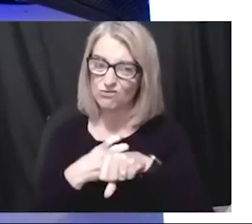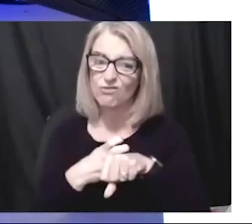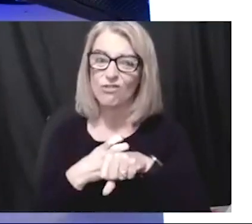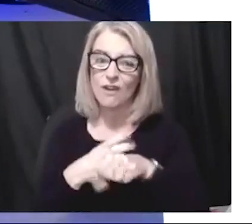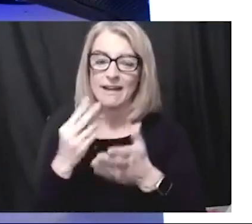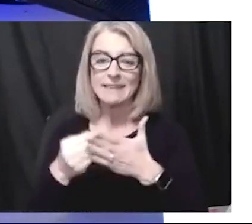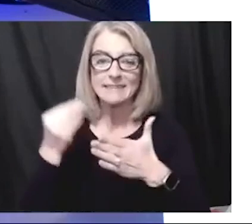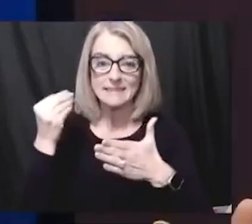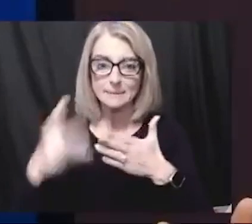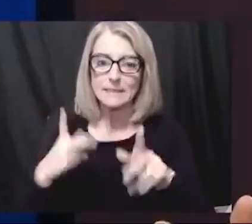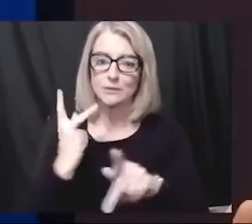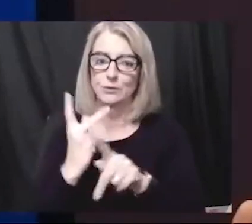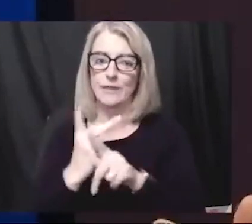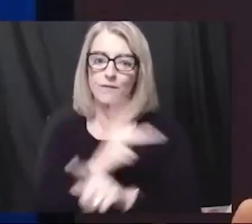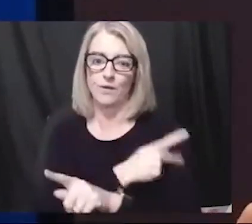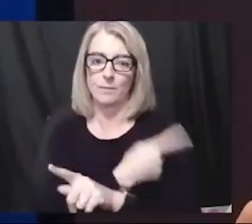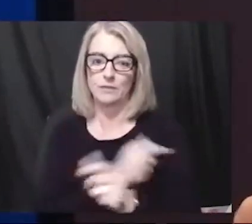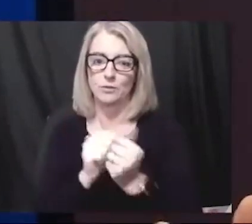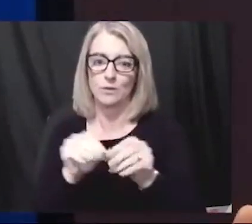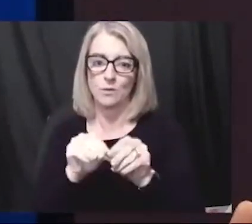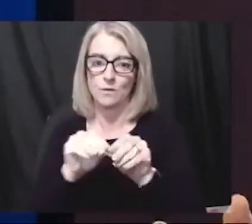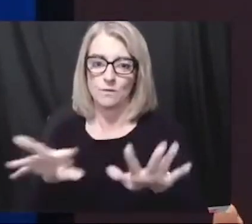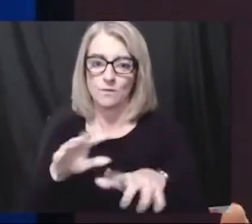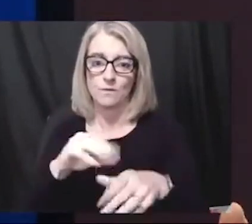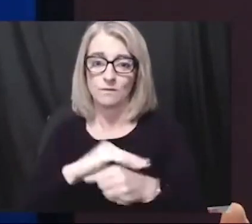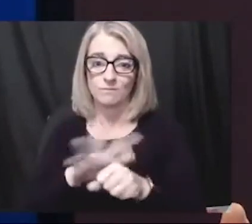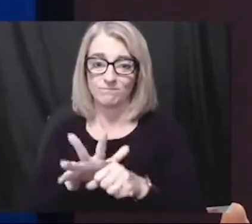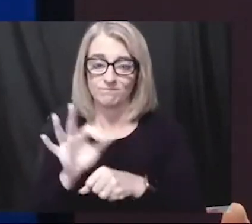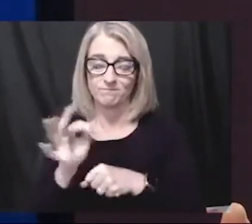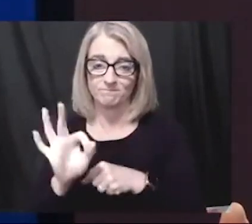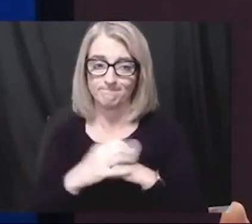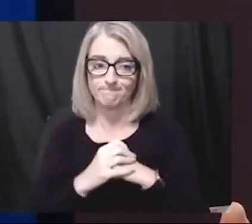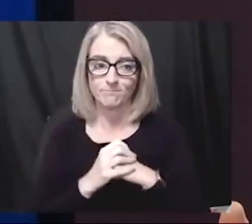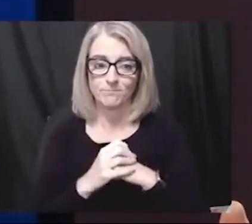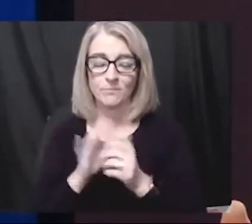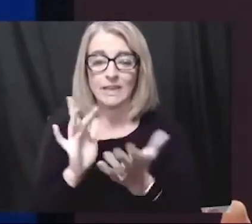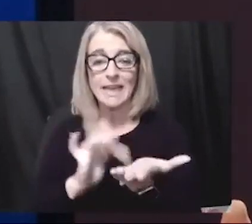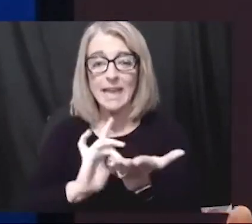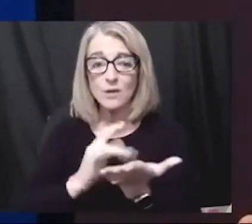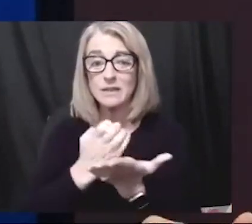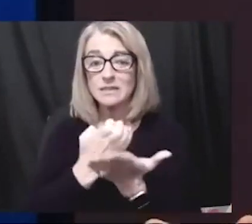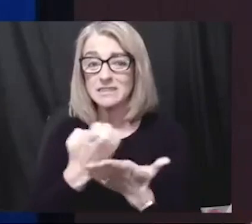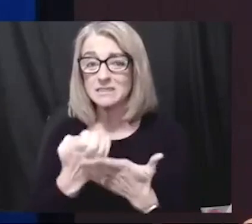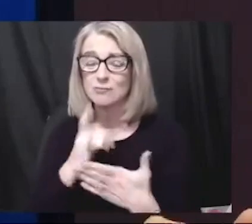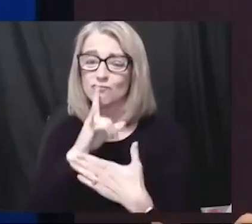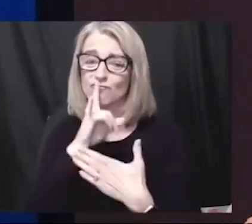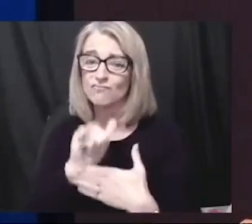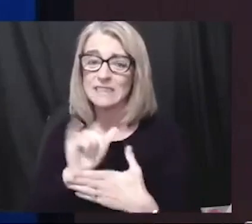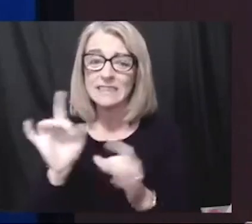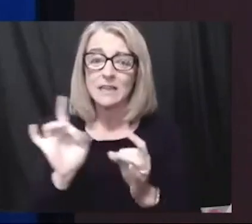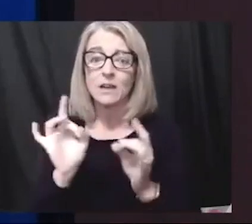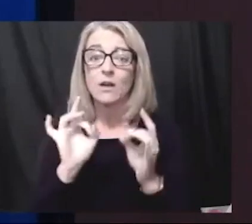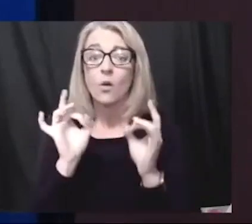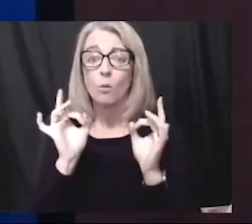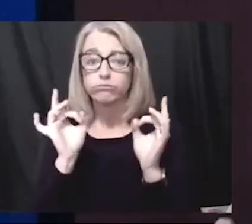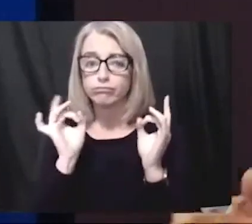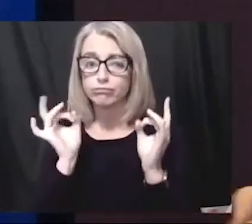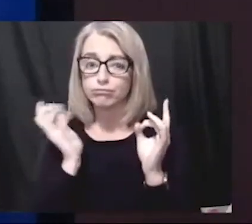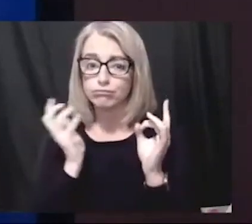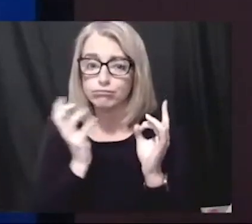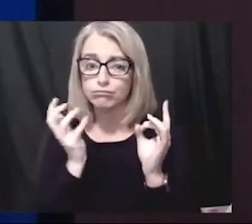expensive. Life-saving technology and equipment and medications, that's an incredibly intense service. And